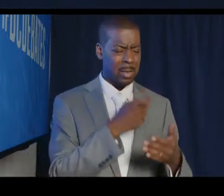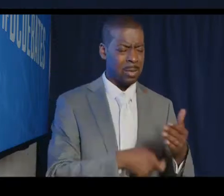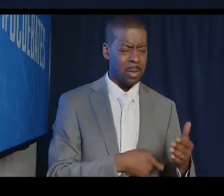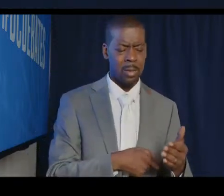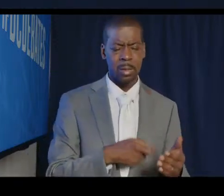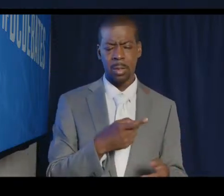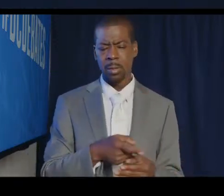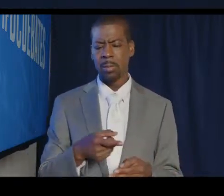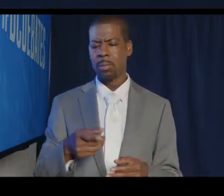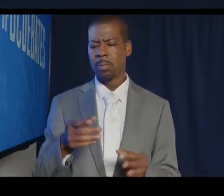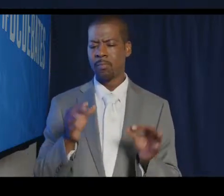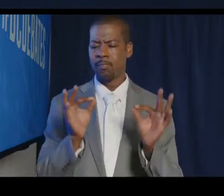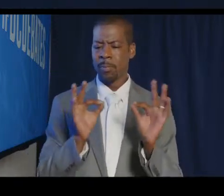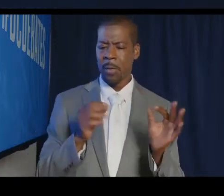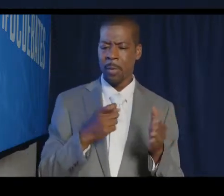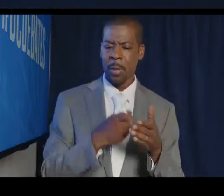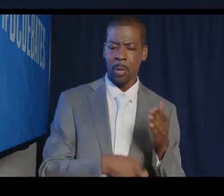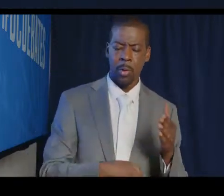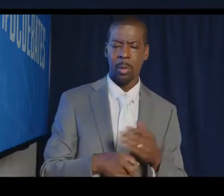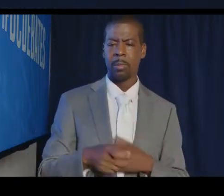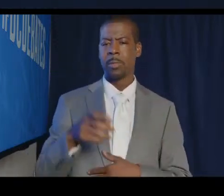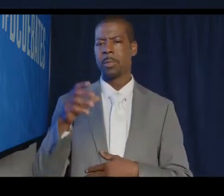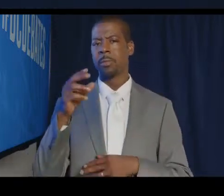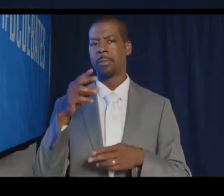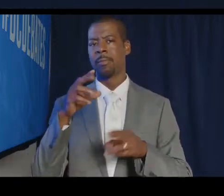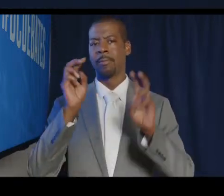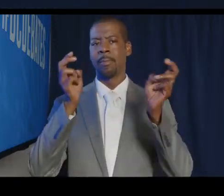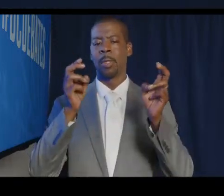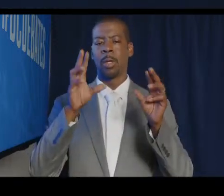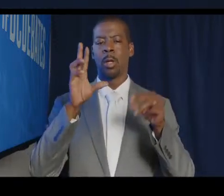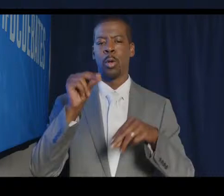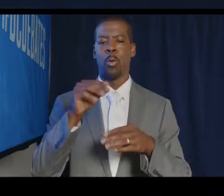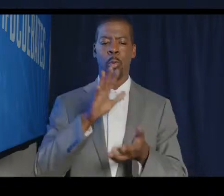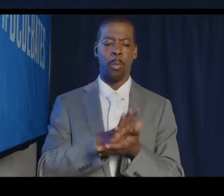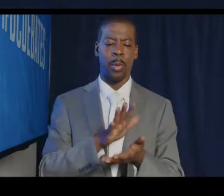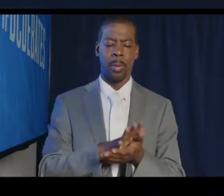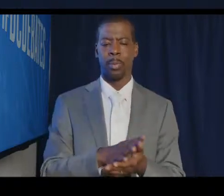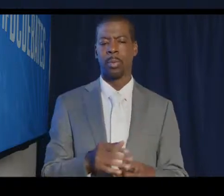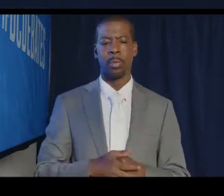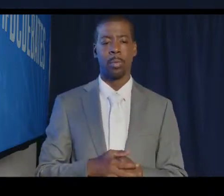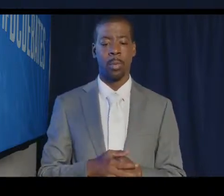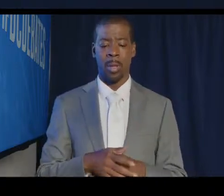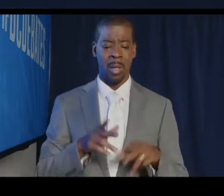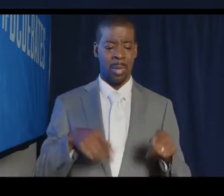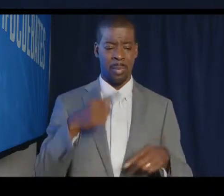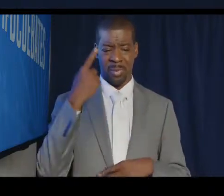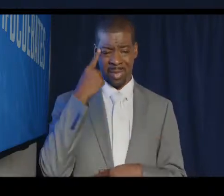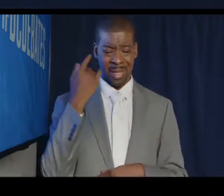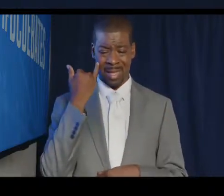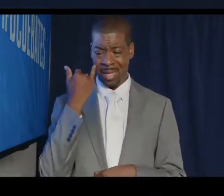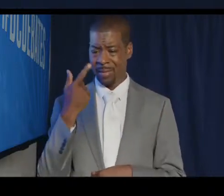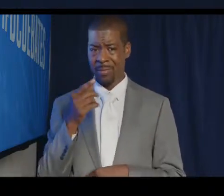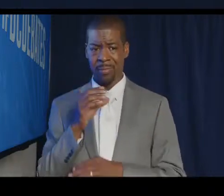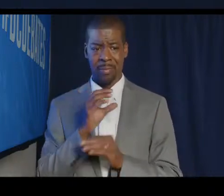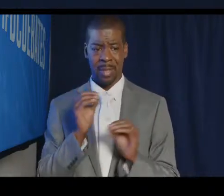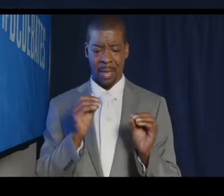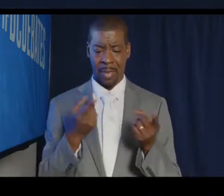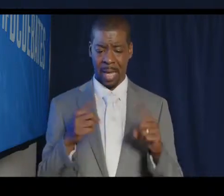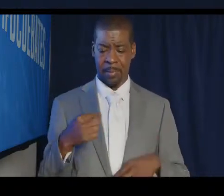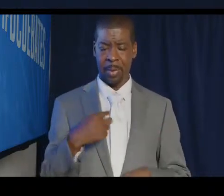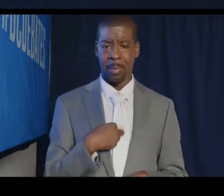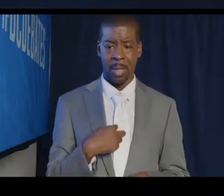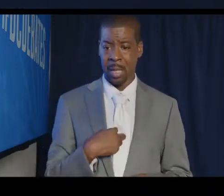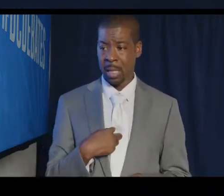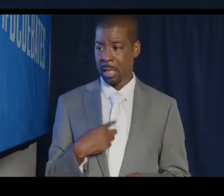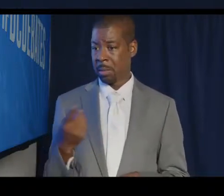pursuing that we are going no paper? And those individuals are now being bolstered and thinking, well, if I'm not going to get caught, if nobody's going to